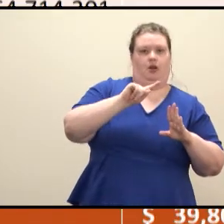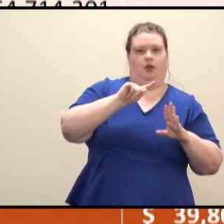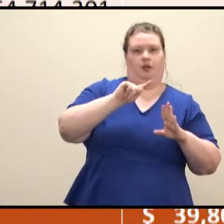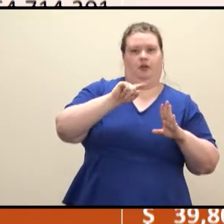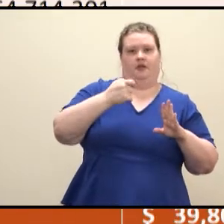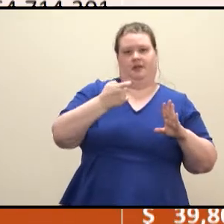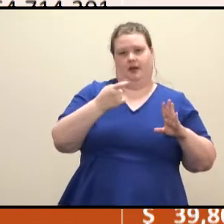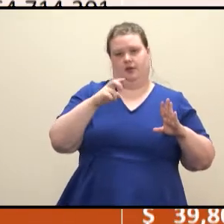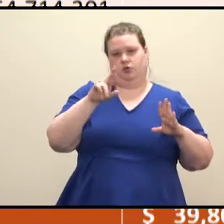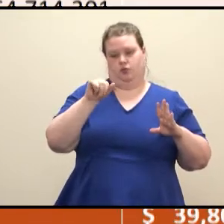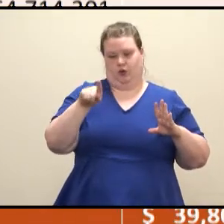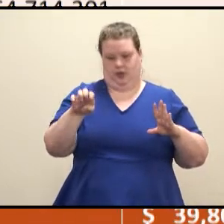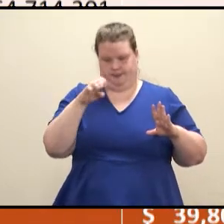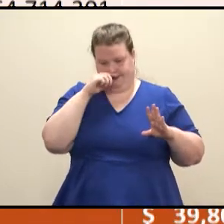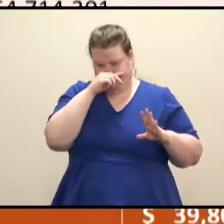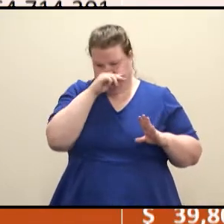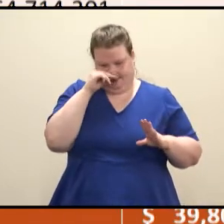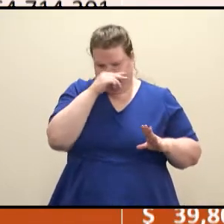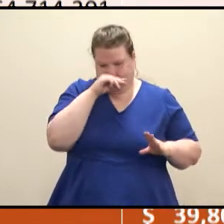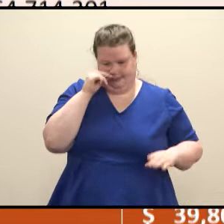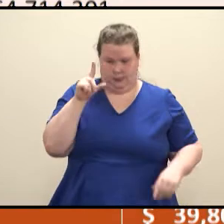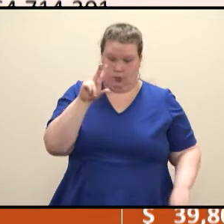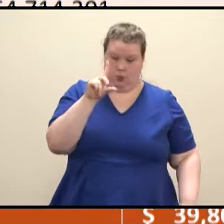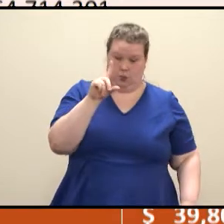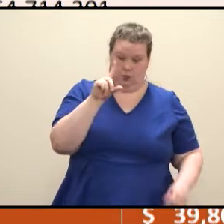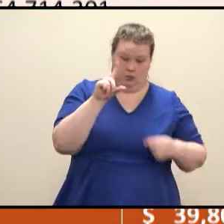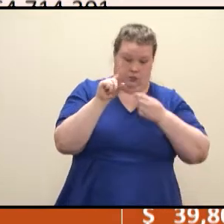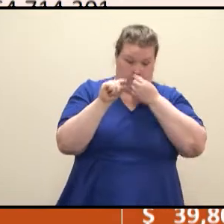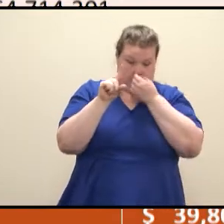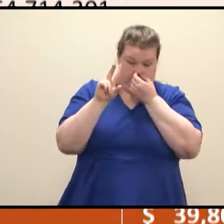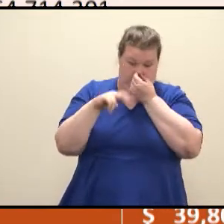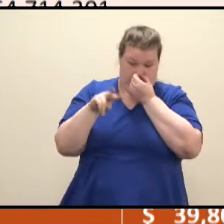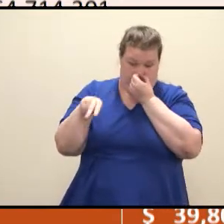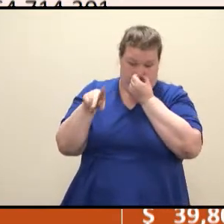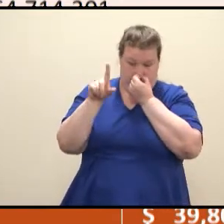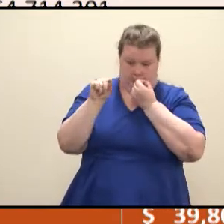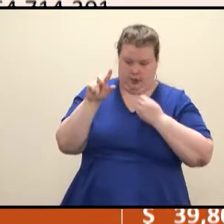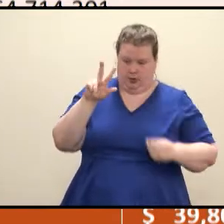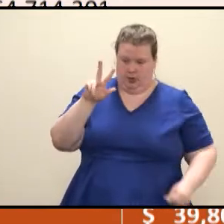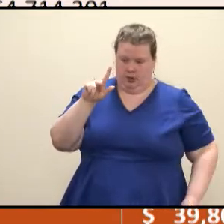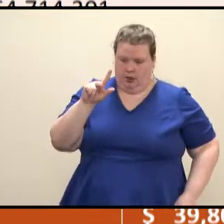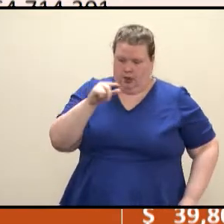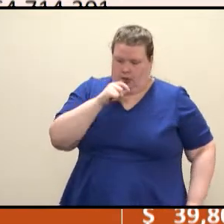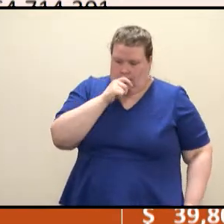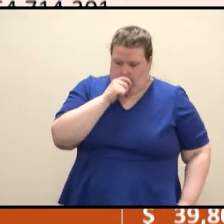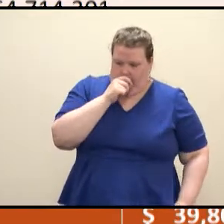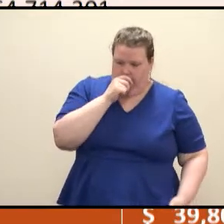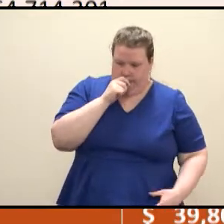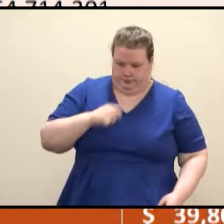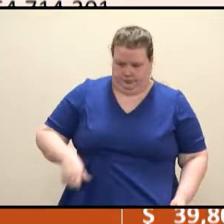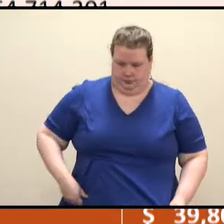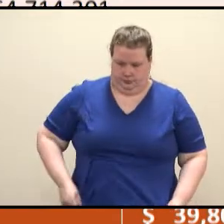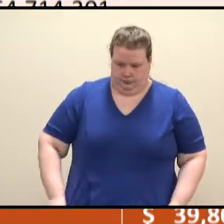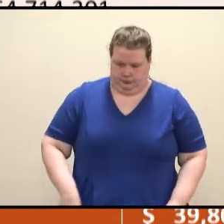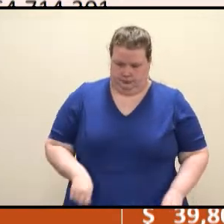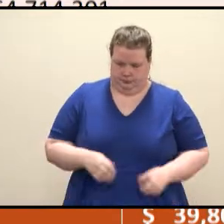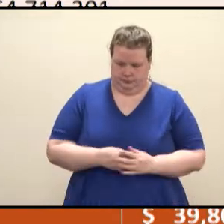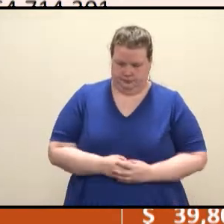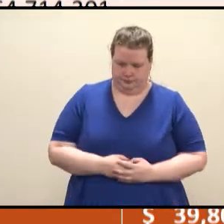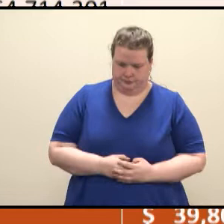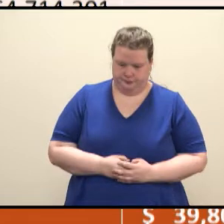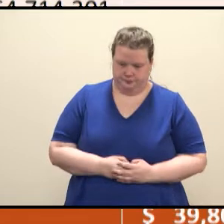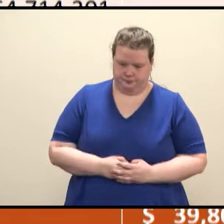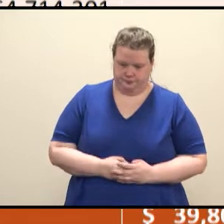So this is what 22-23 looks like at this point in time. Using those numbers that I had from